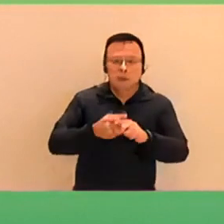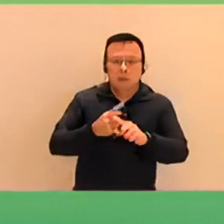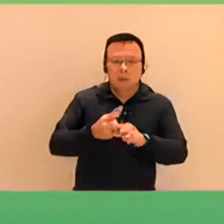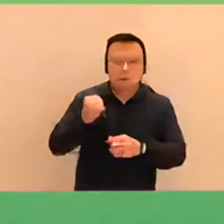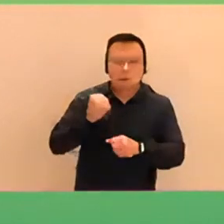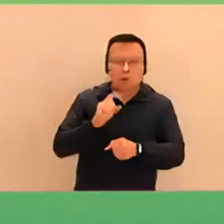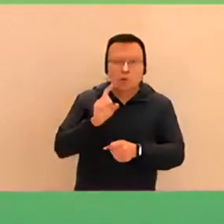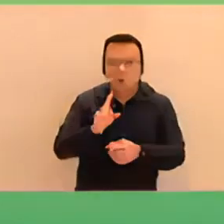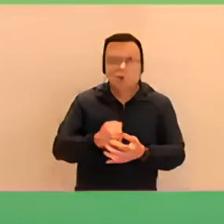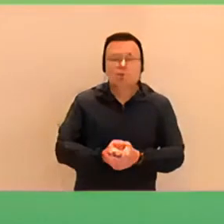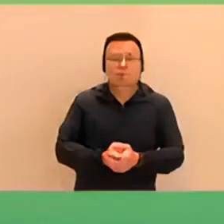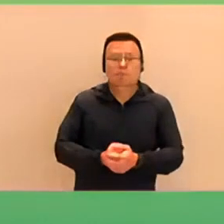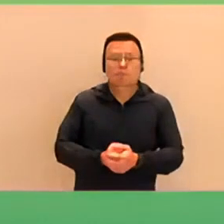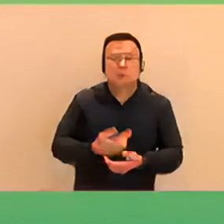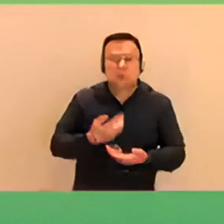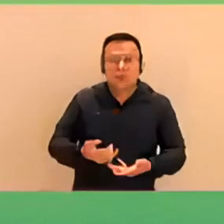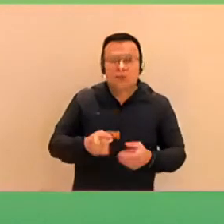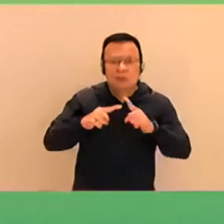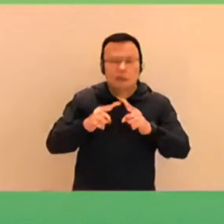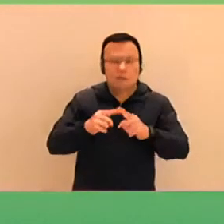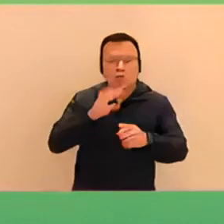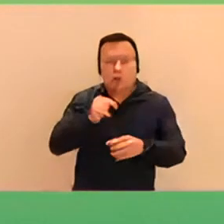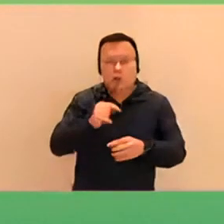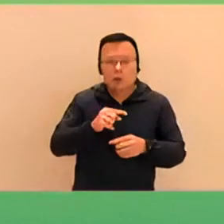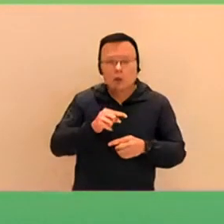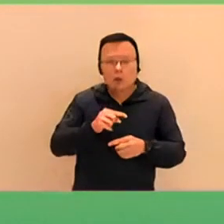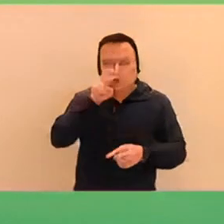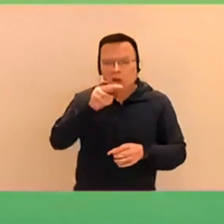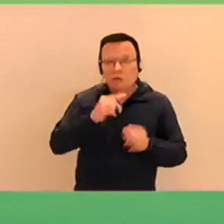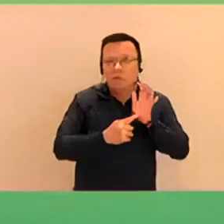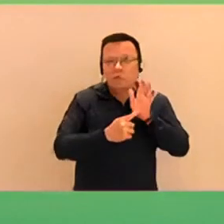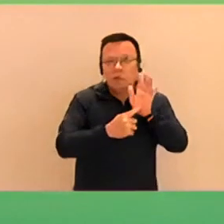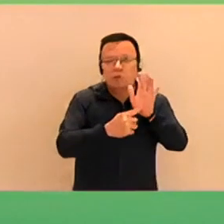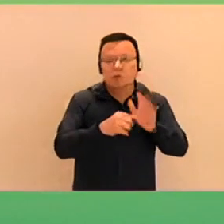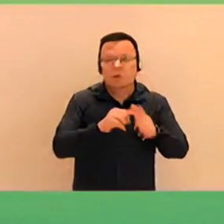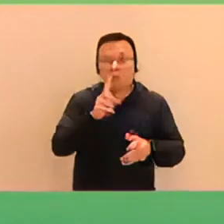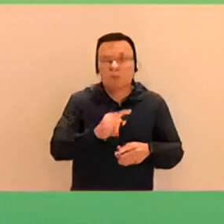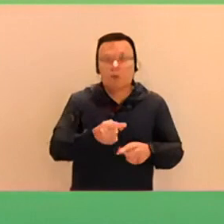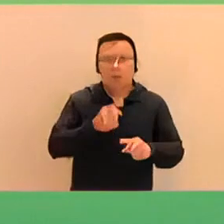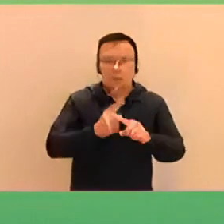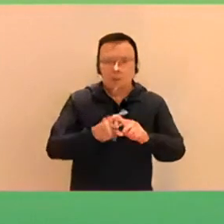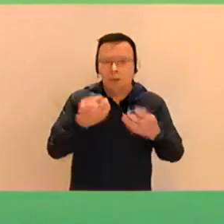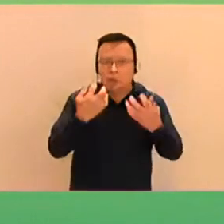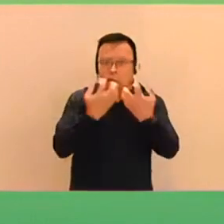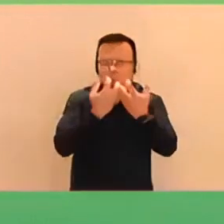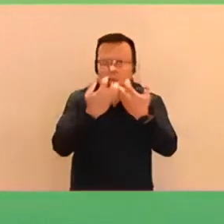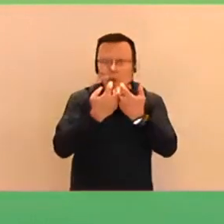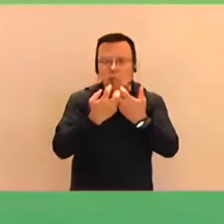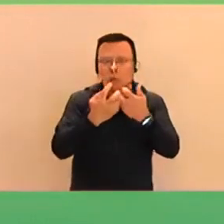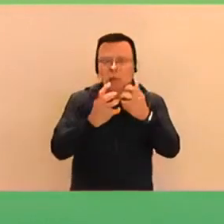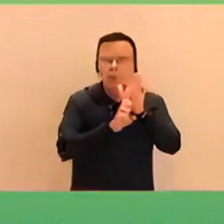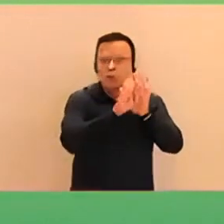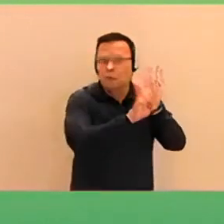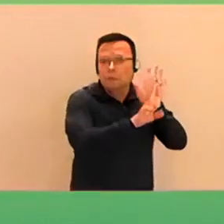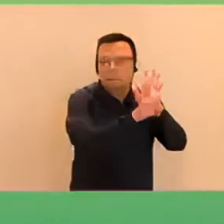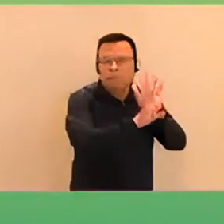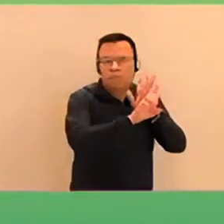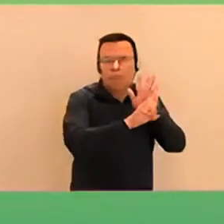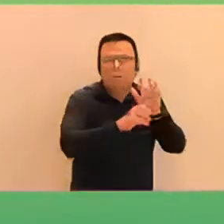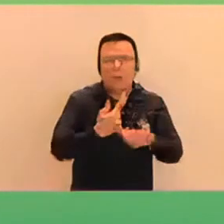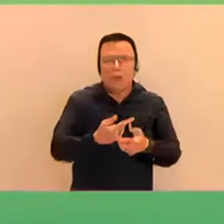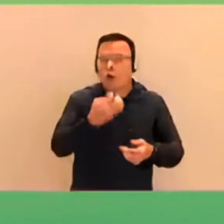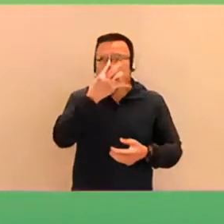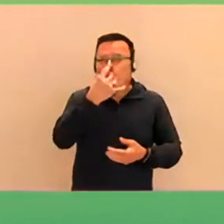and professors decided to working together, also working together with our Hong Kong expertise to have this